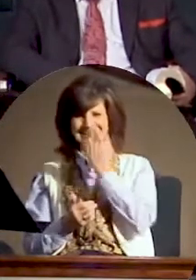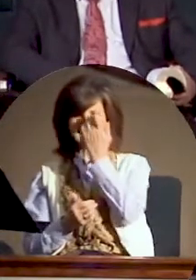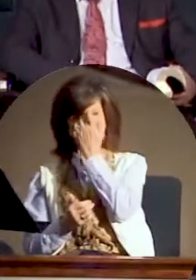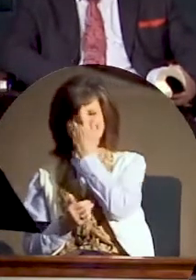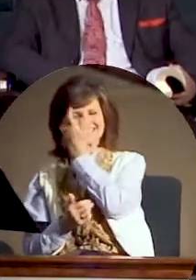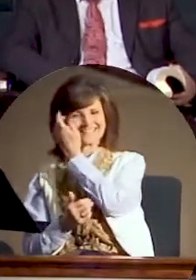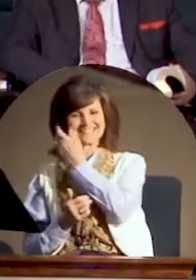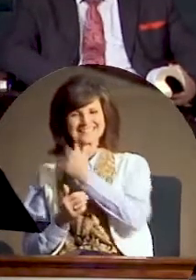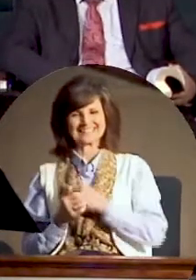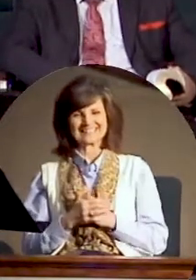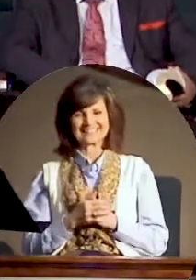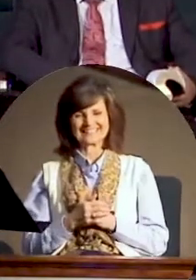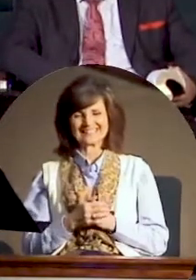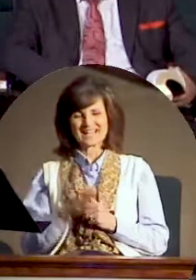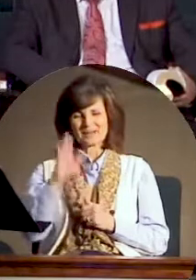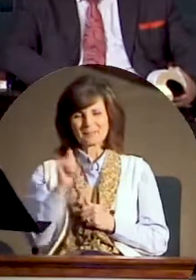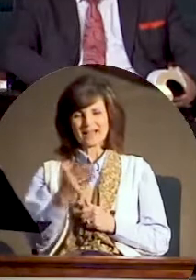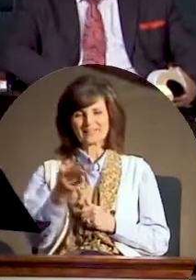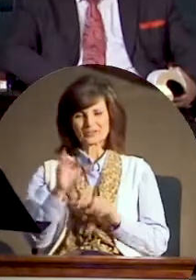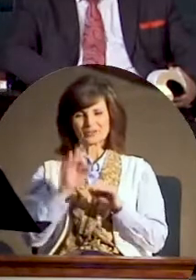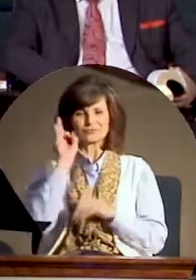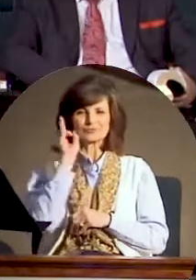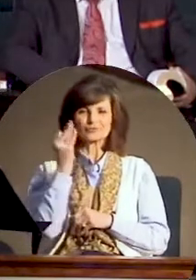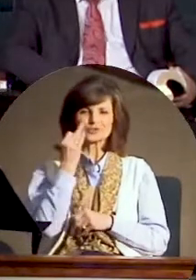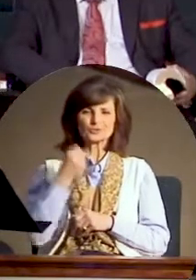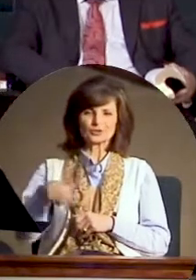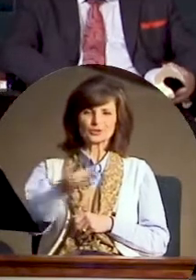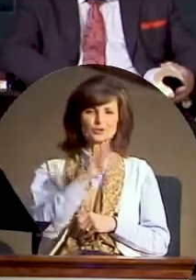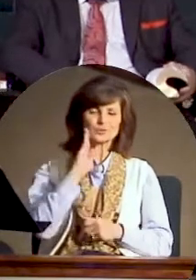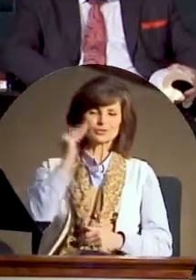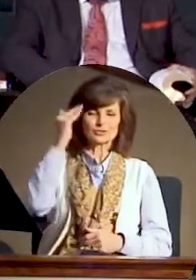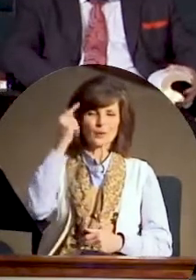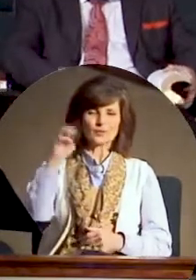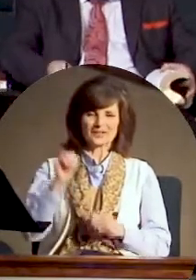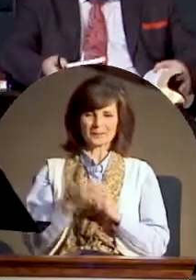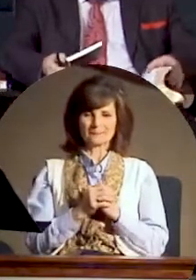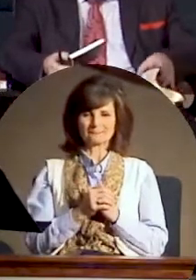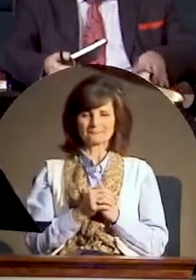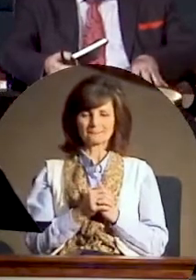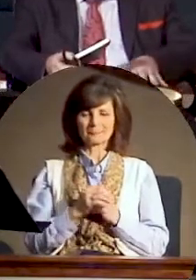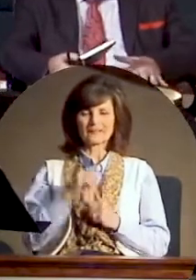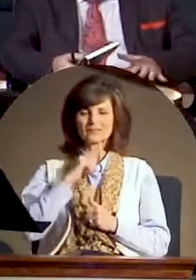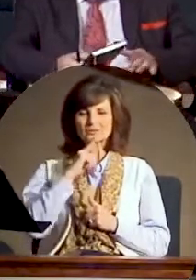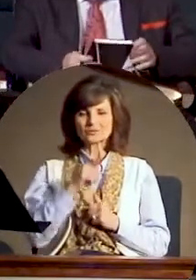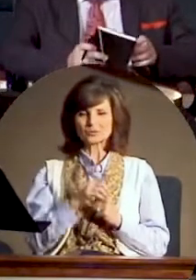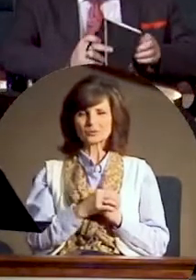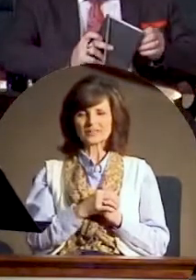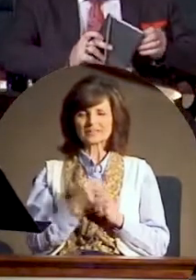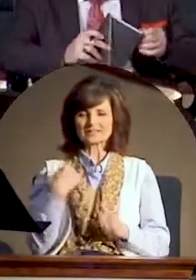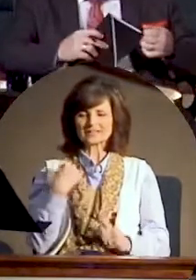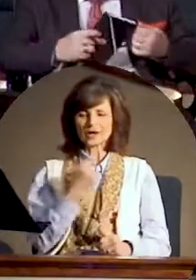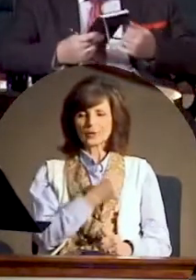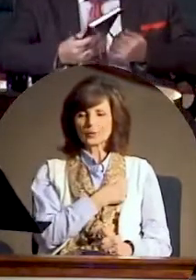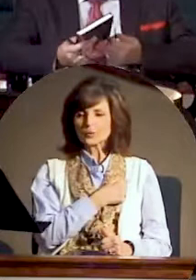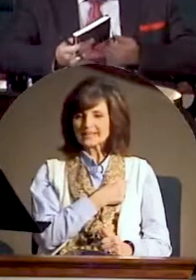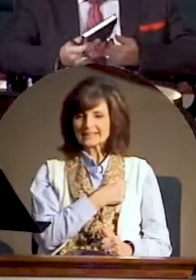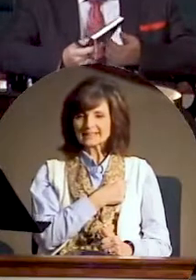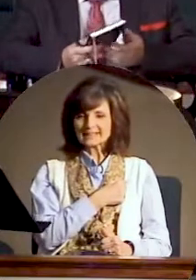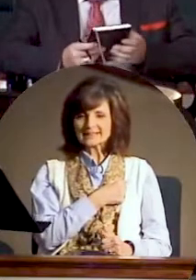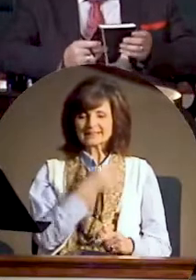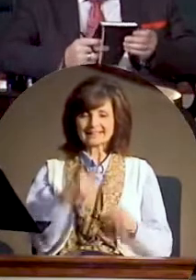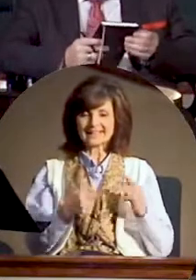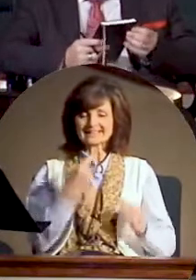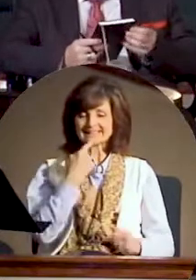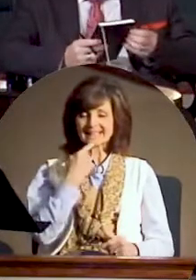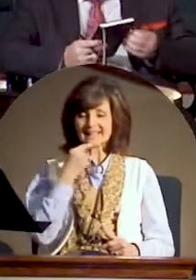By their fruit you'll know them. So the truth of the matter is we can't say